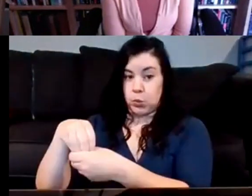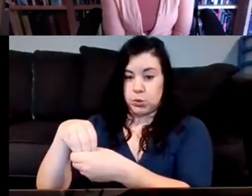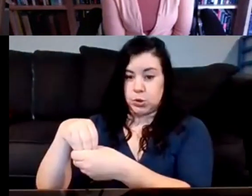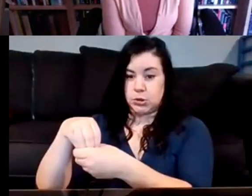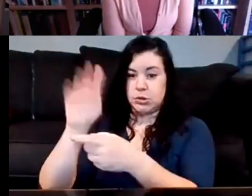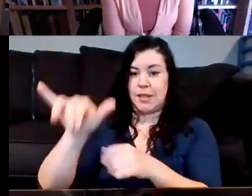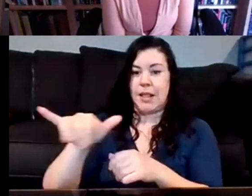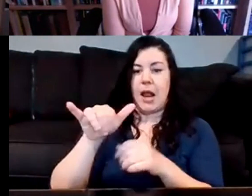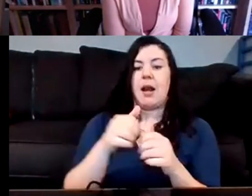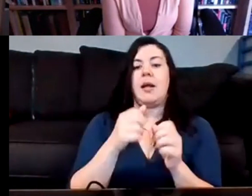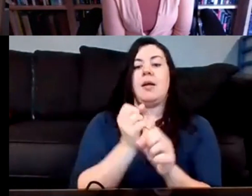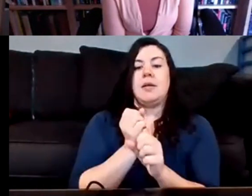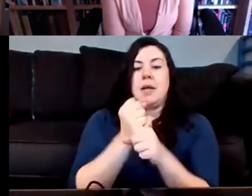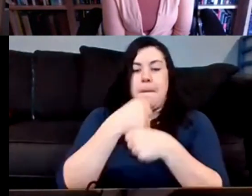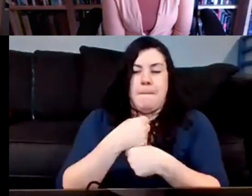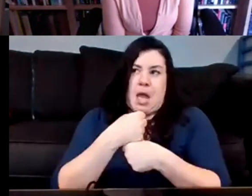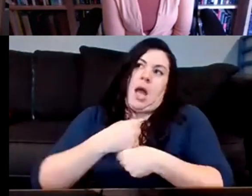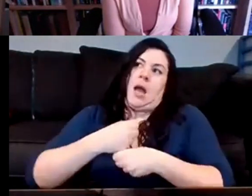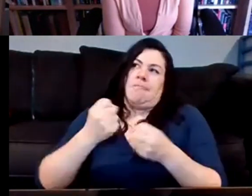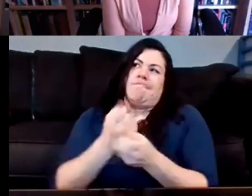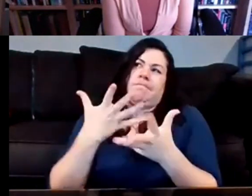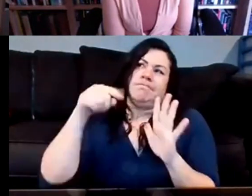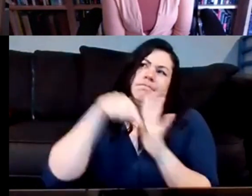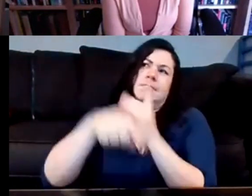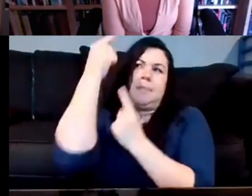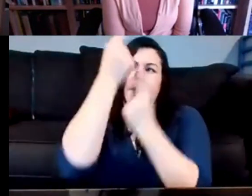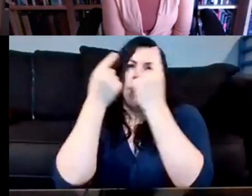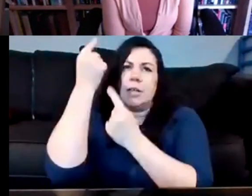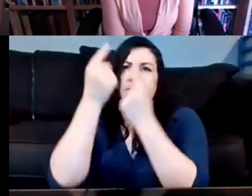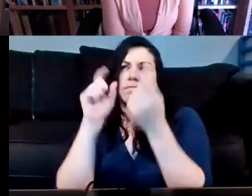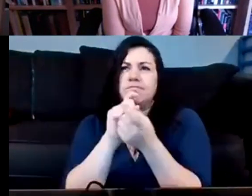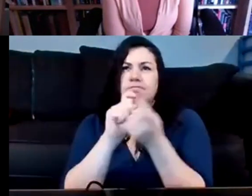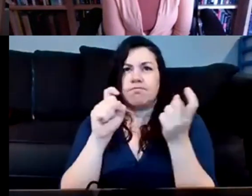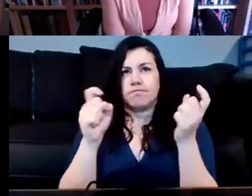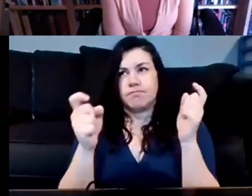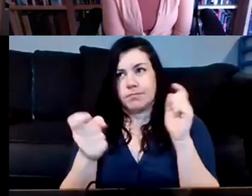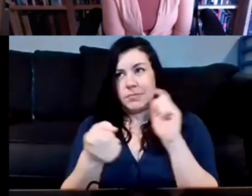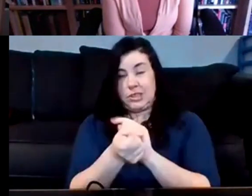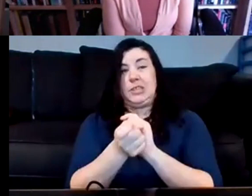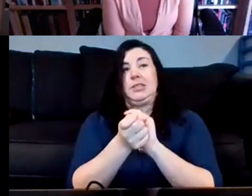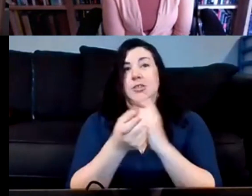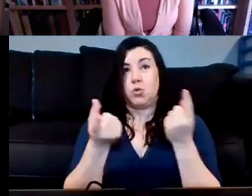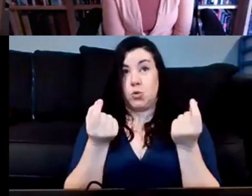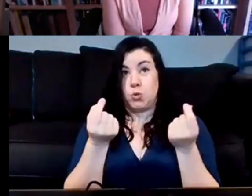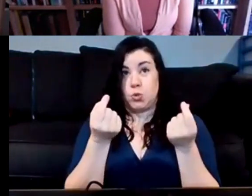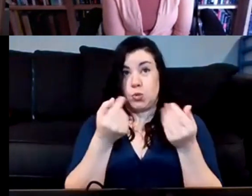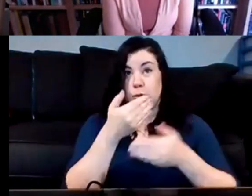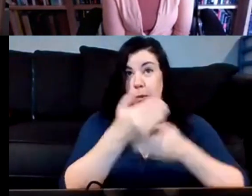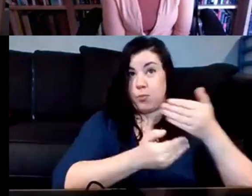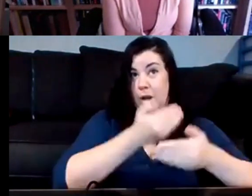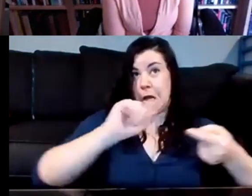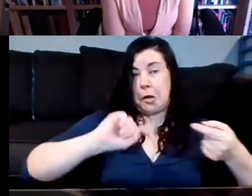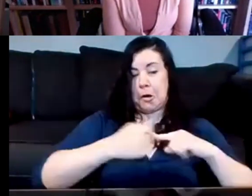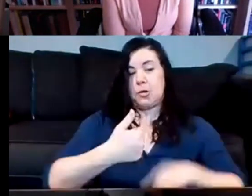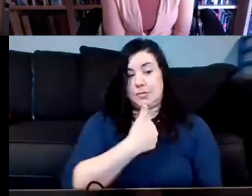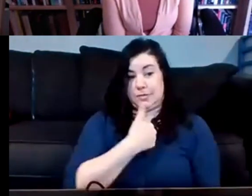token inclusion, and what we do is we end up harming ourselves. And so, Christina, in your book, what I loved in